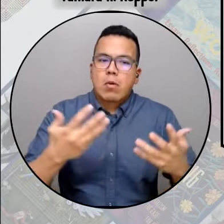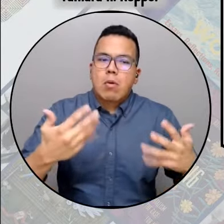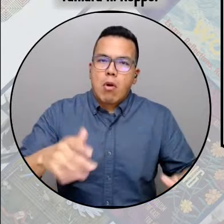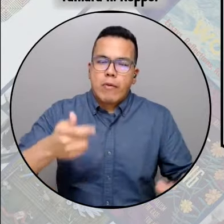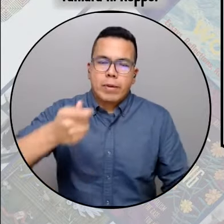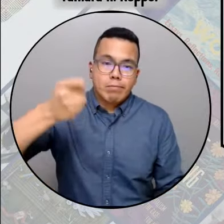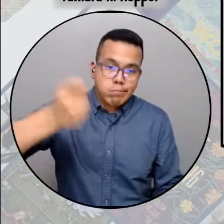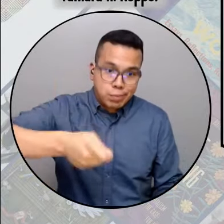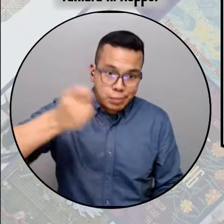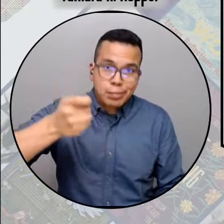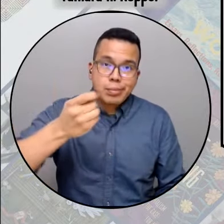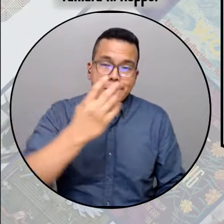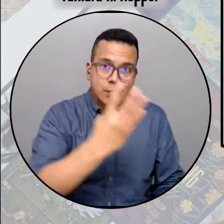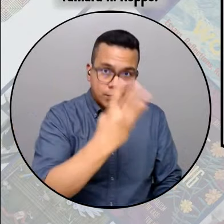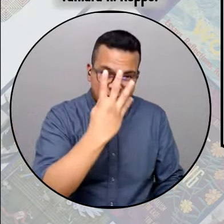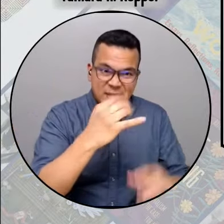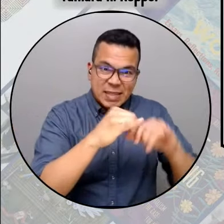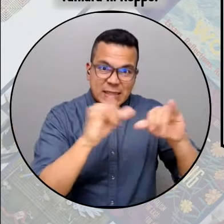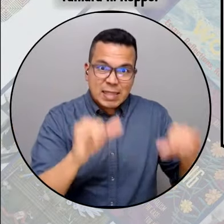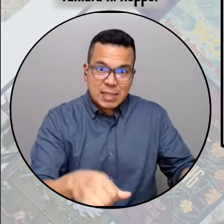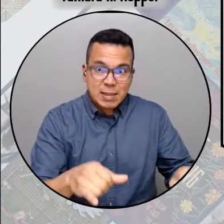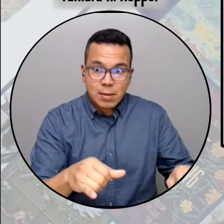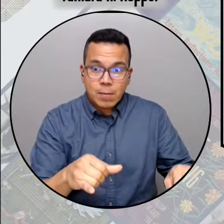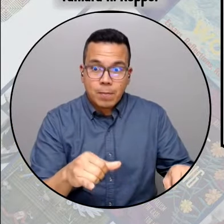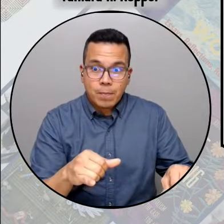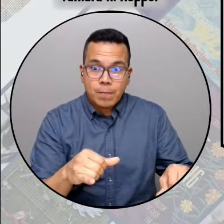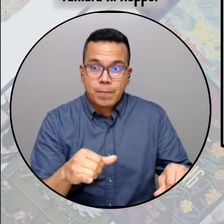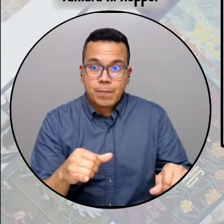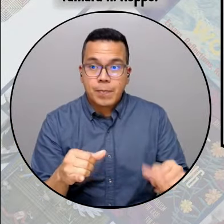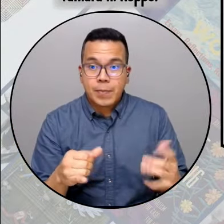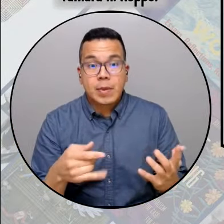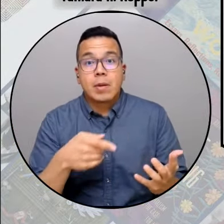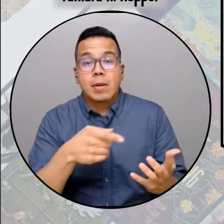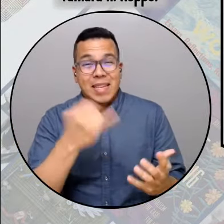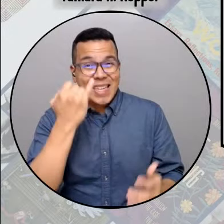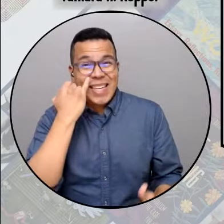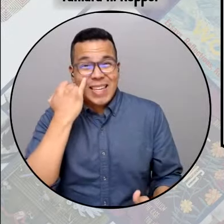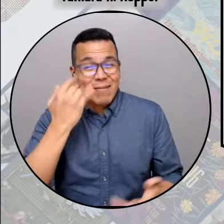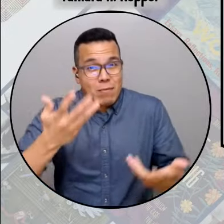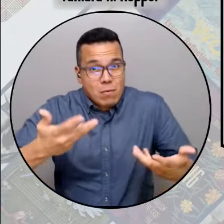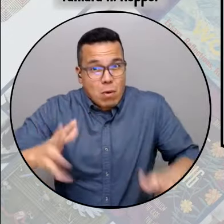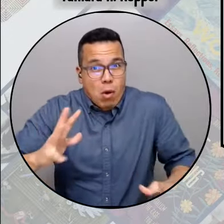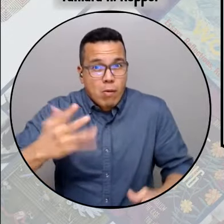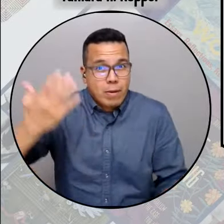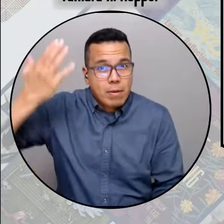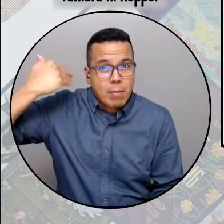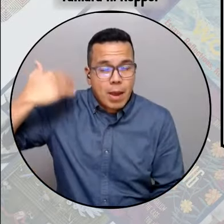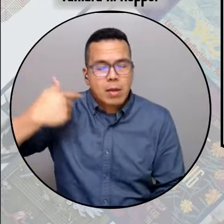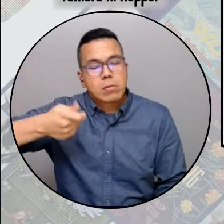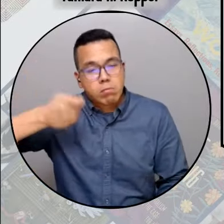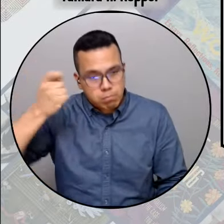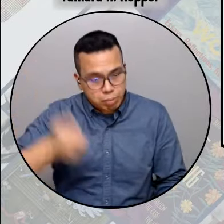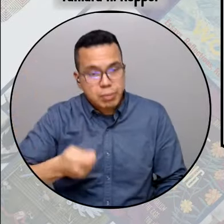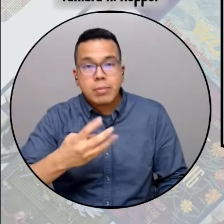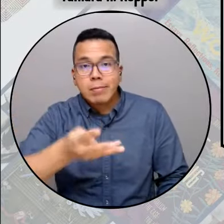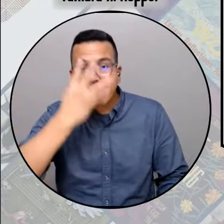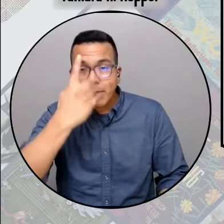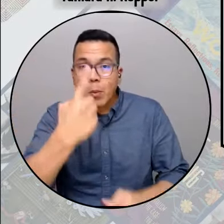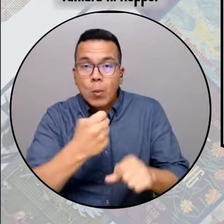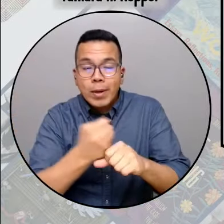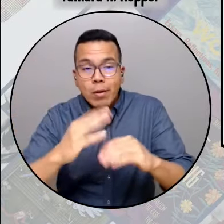punishment system, meaning were you convicted of a felony or misdemeanor, right? Or is it that you had an